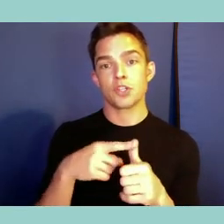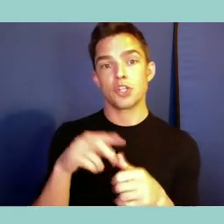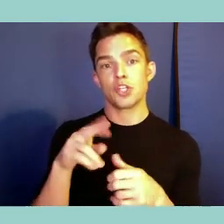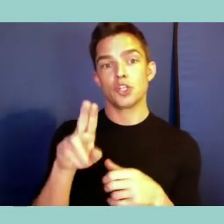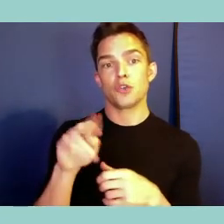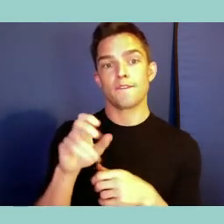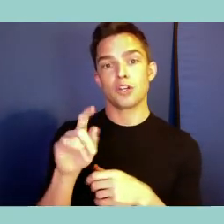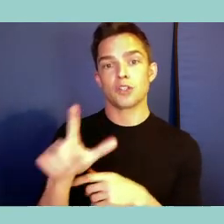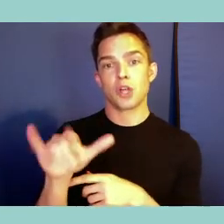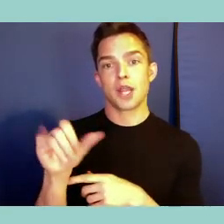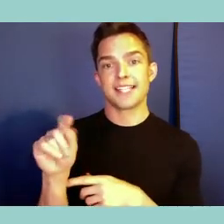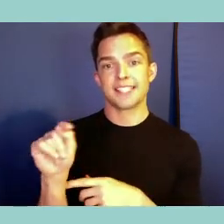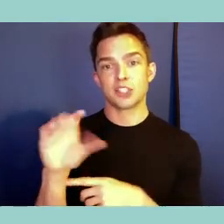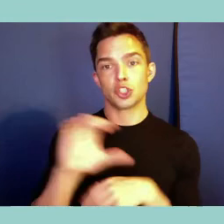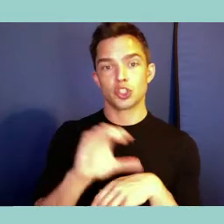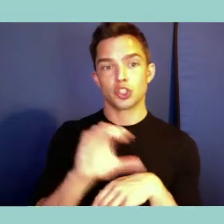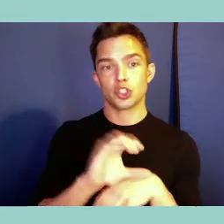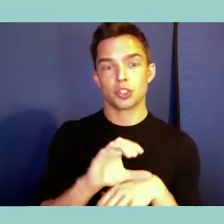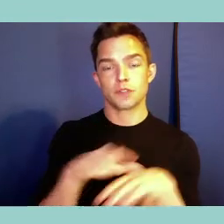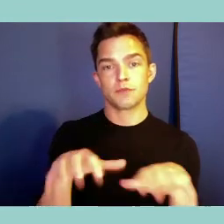from First Universalist Church,